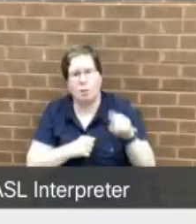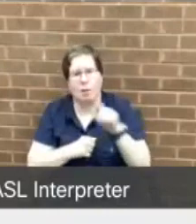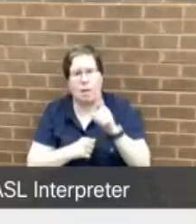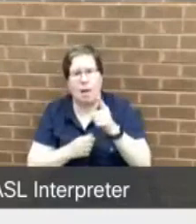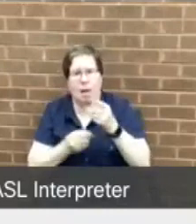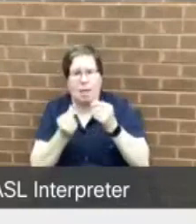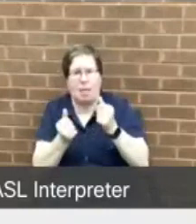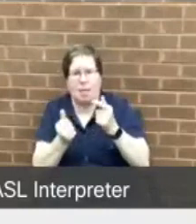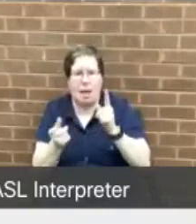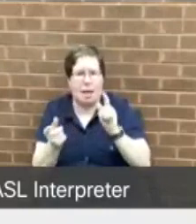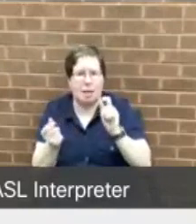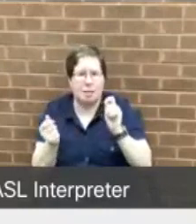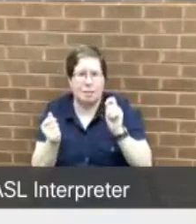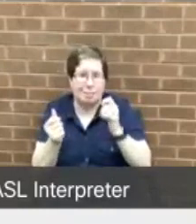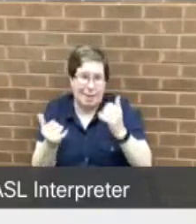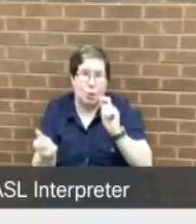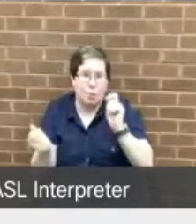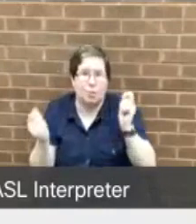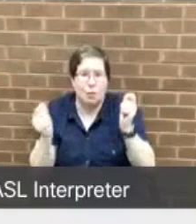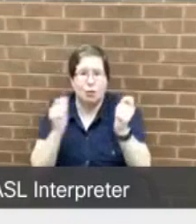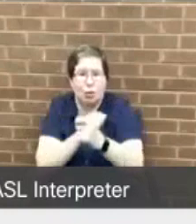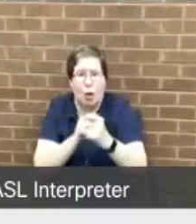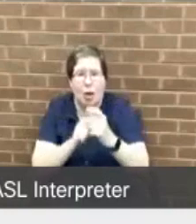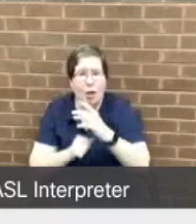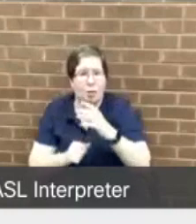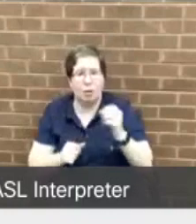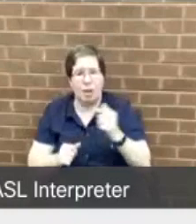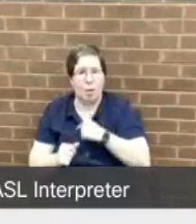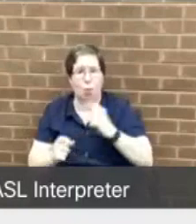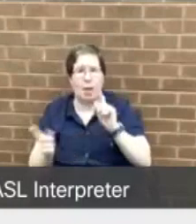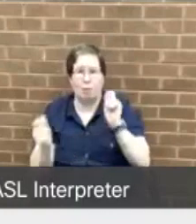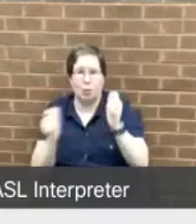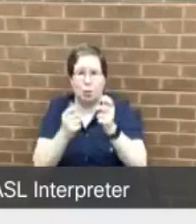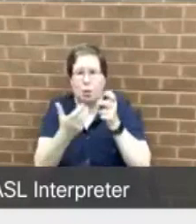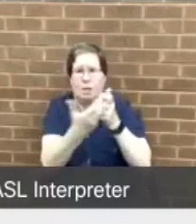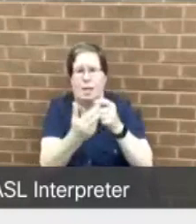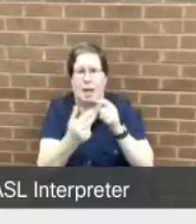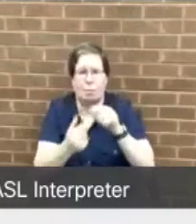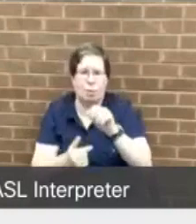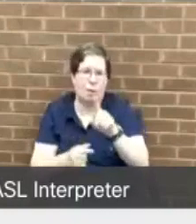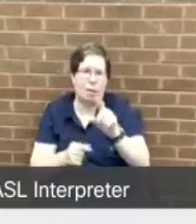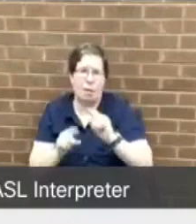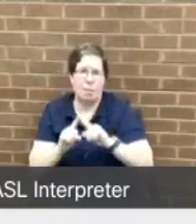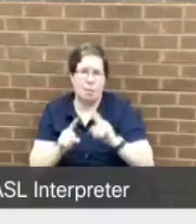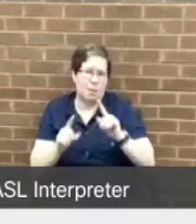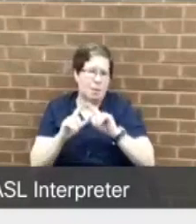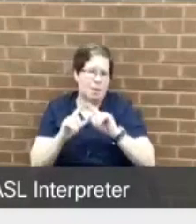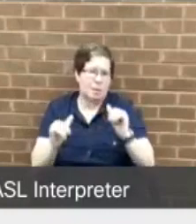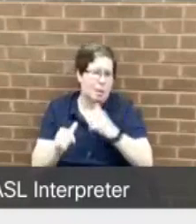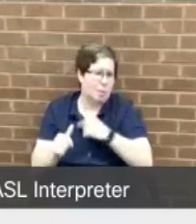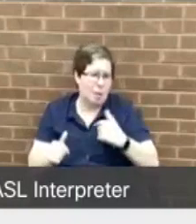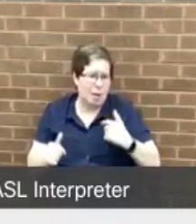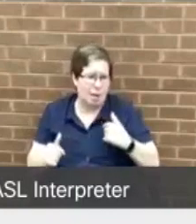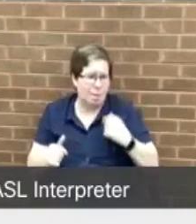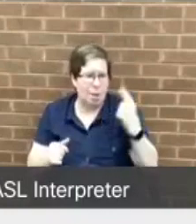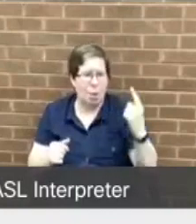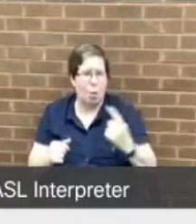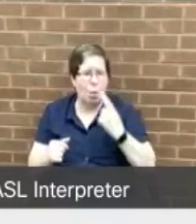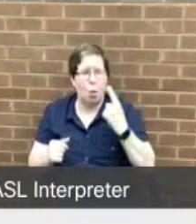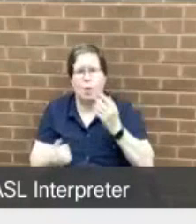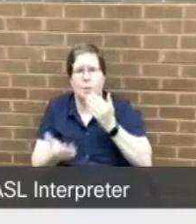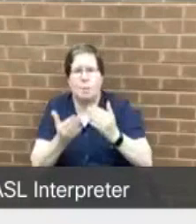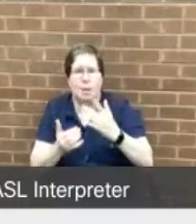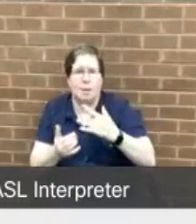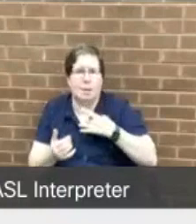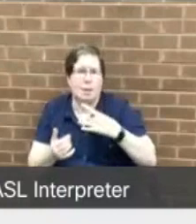use changed, and we need to be able to adapt. But at the same time, I always, you know, maybe it's because I